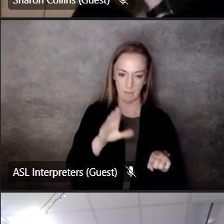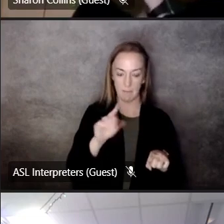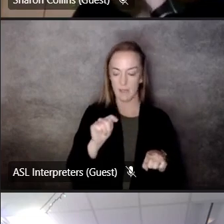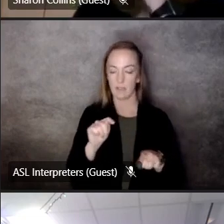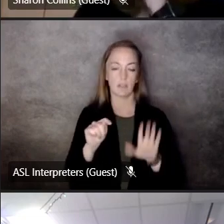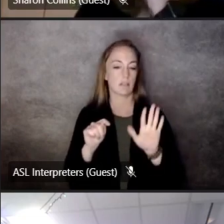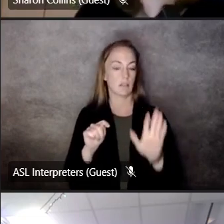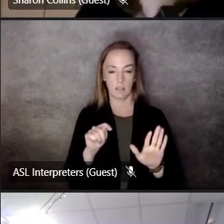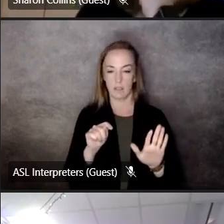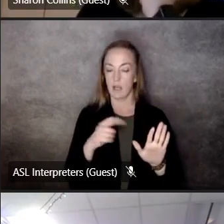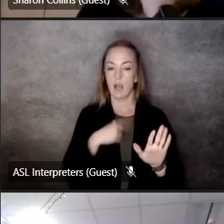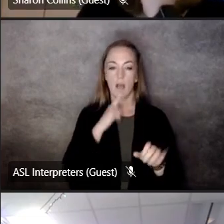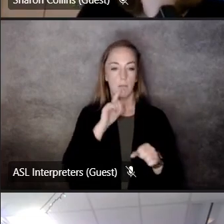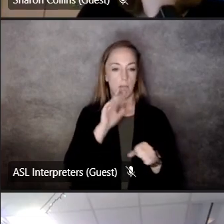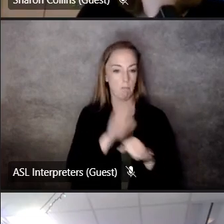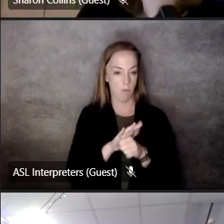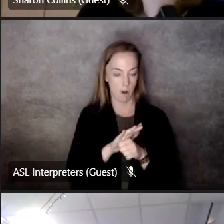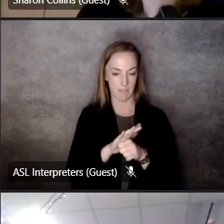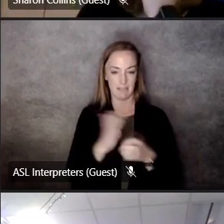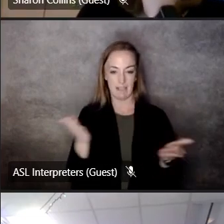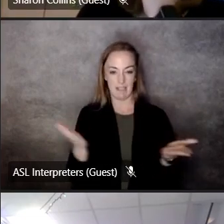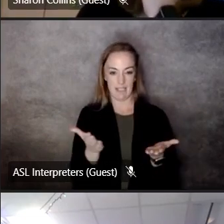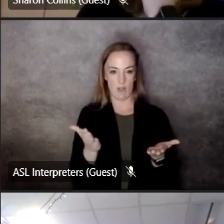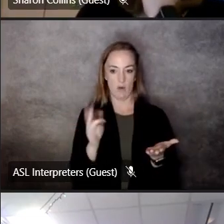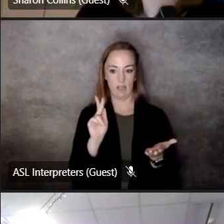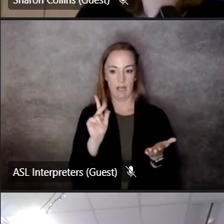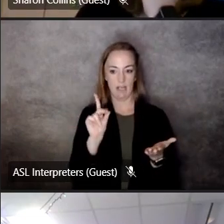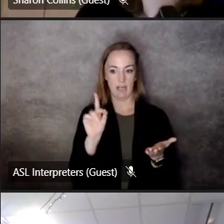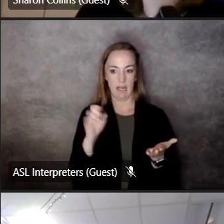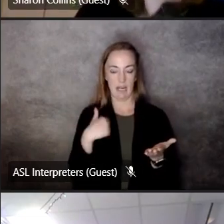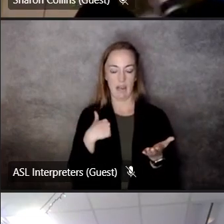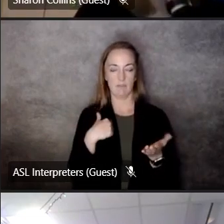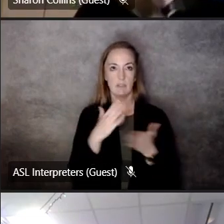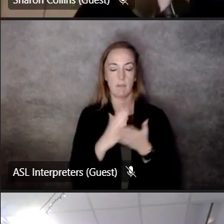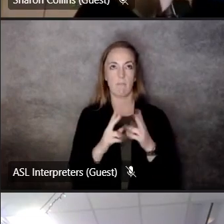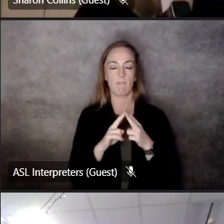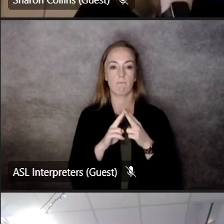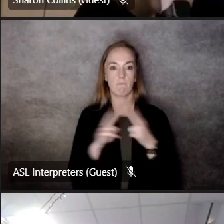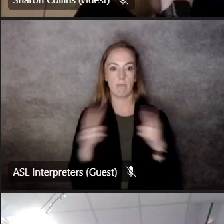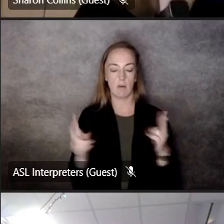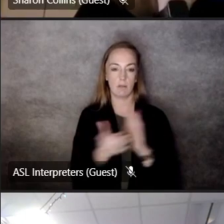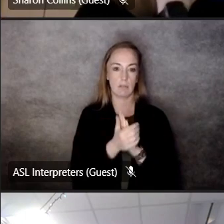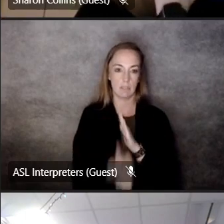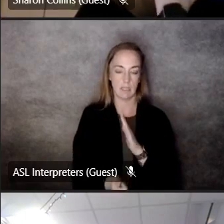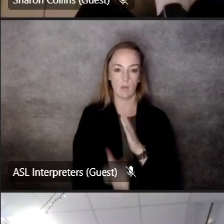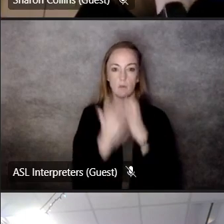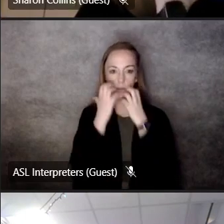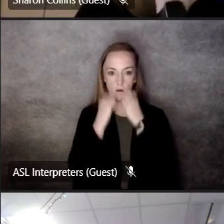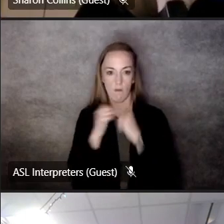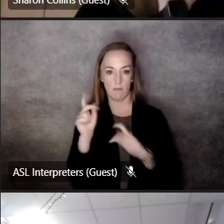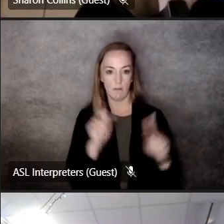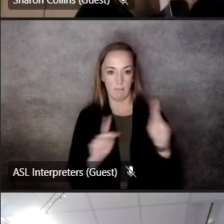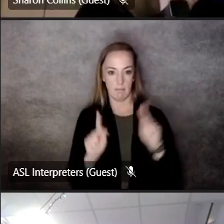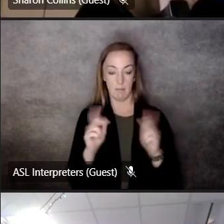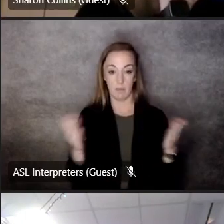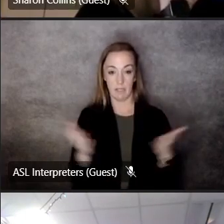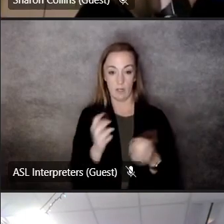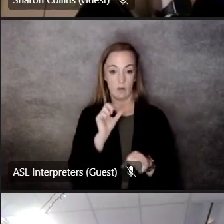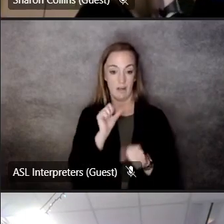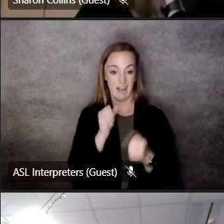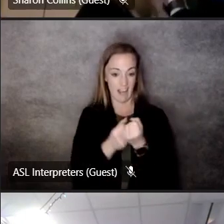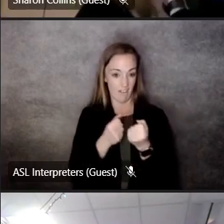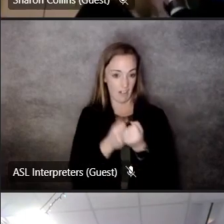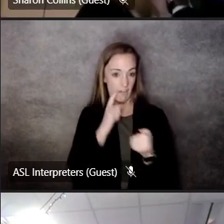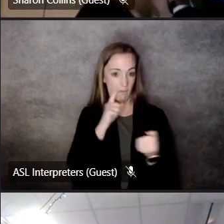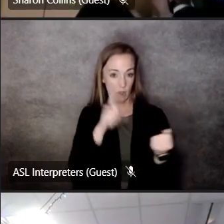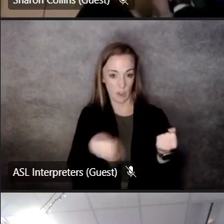some extremely competent people at the department that are advocating for you in every possible